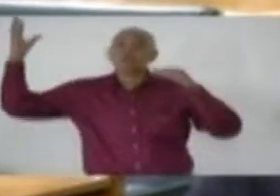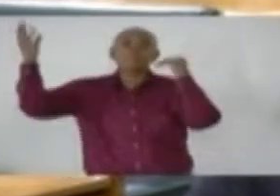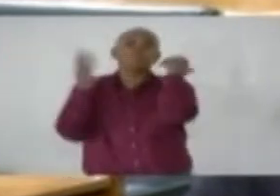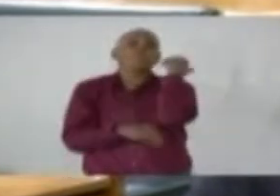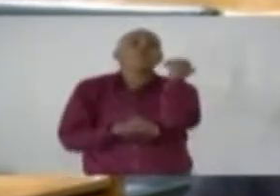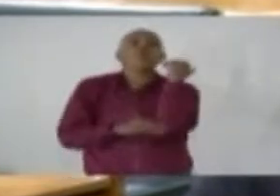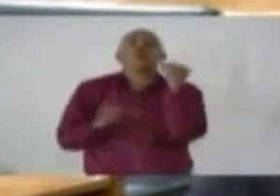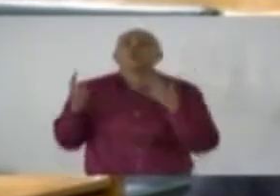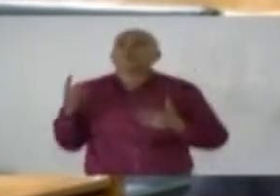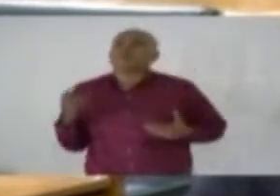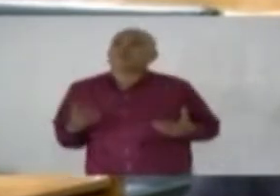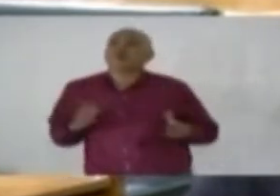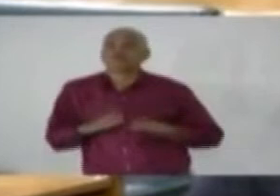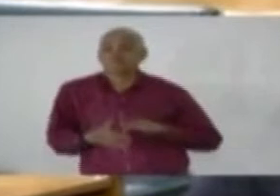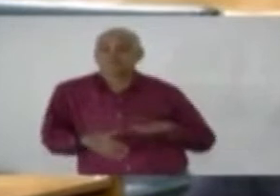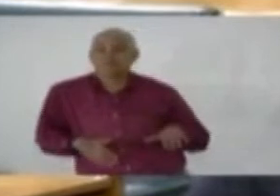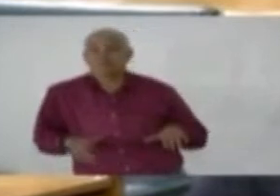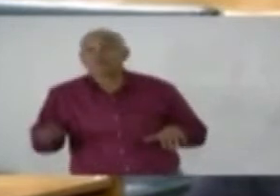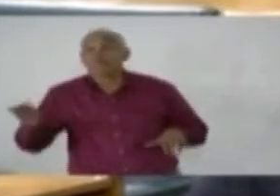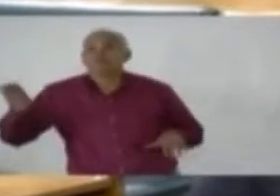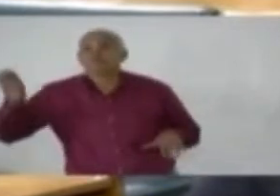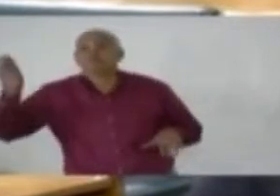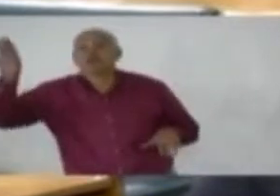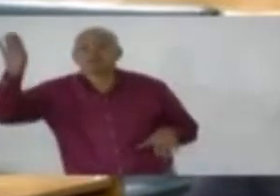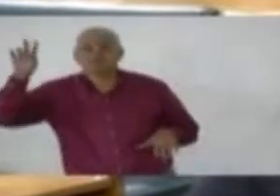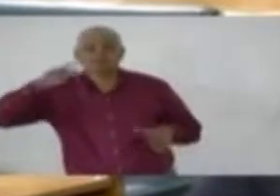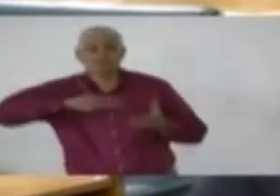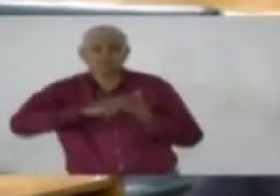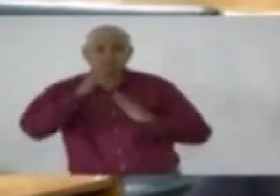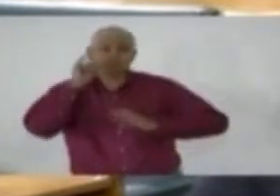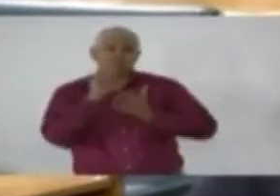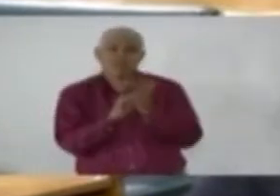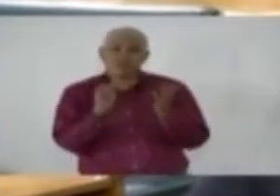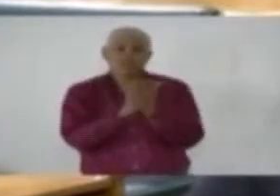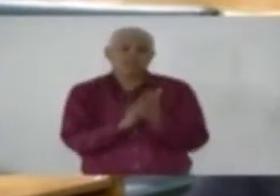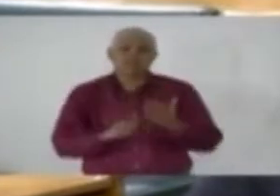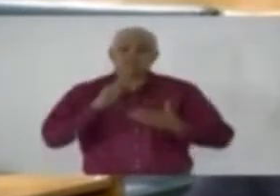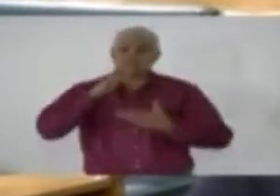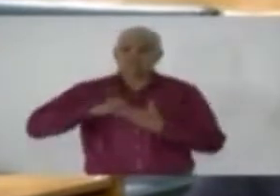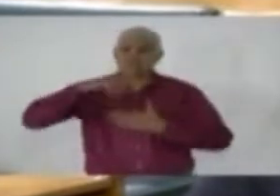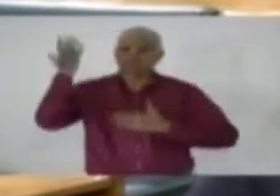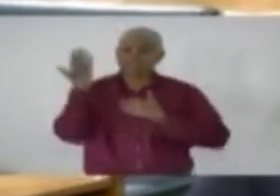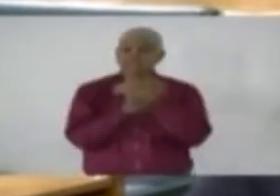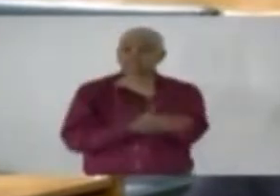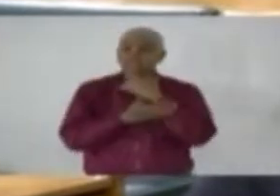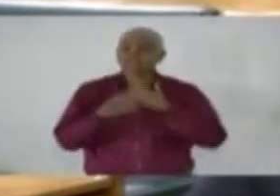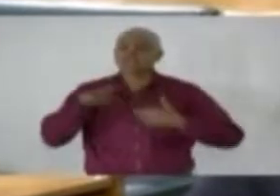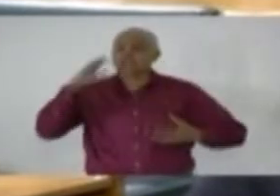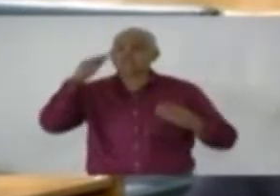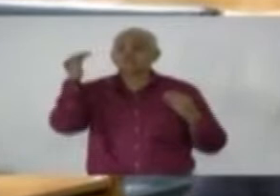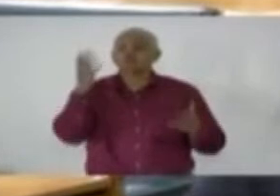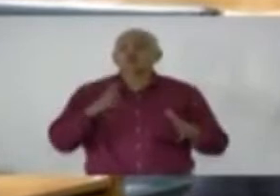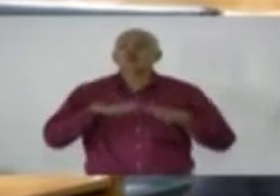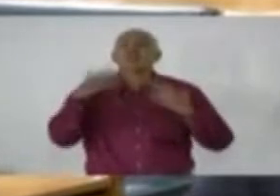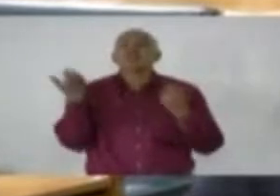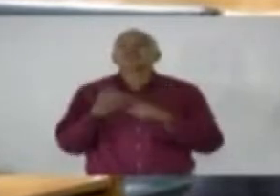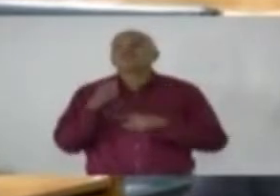they've gone. So, you know what? It's not impossible. The richest countries, remember I told you about lots of our